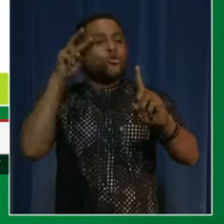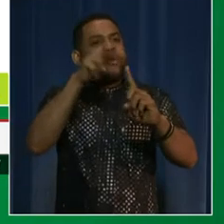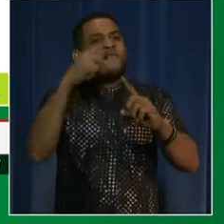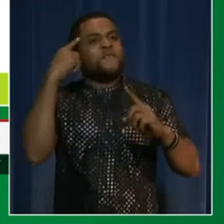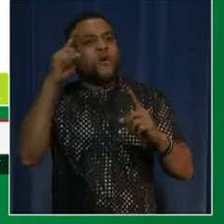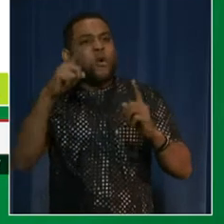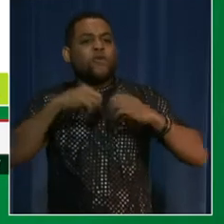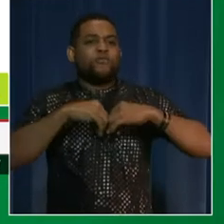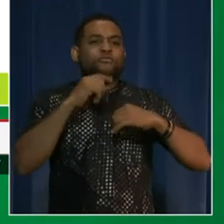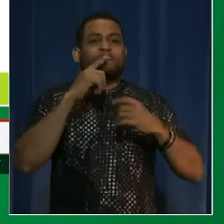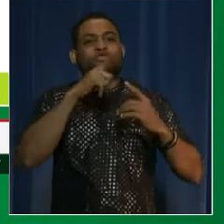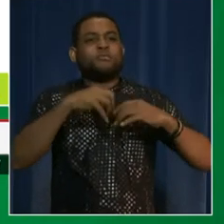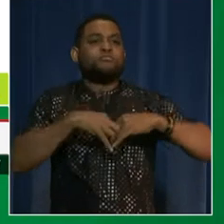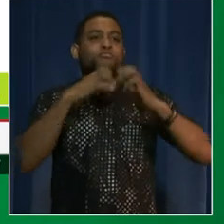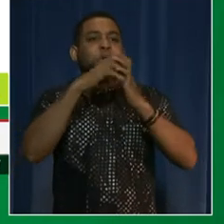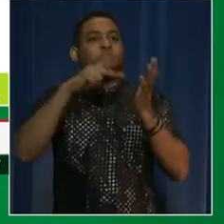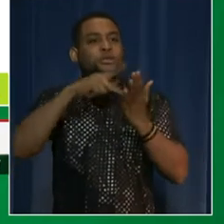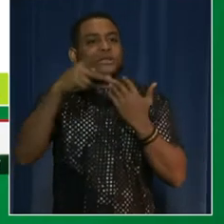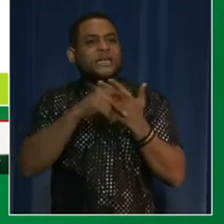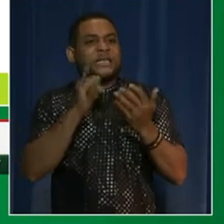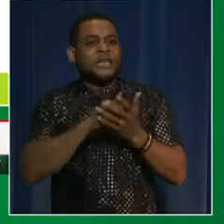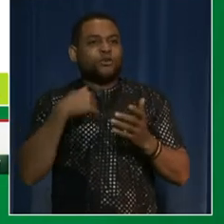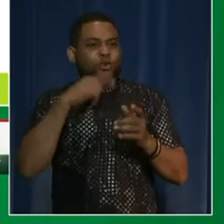you. Thank you.